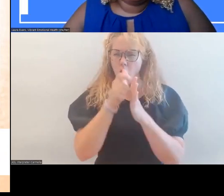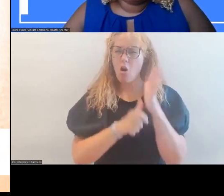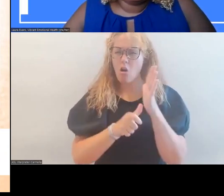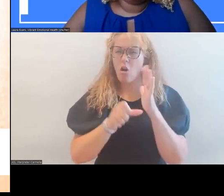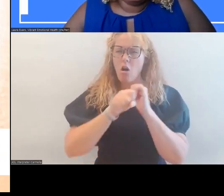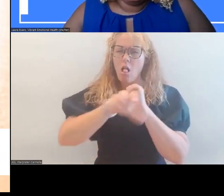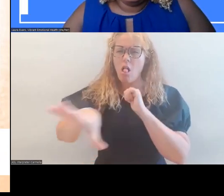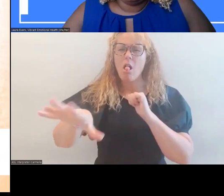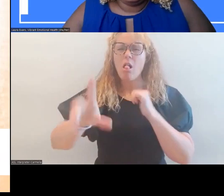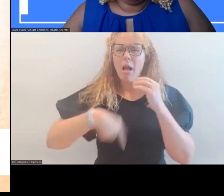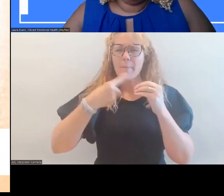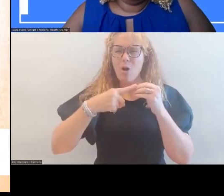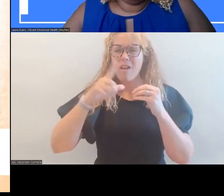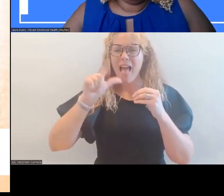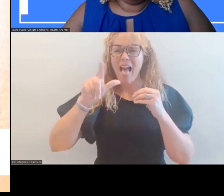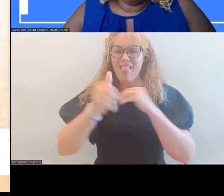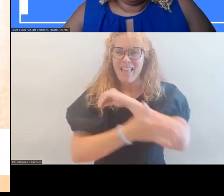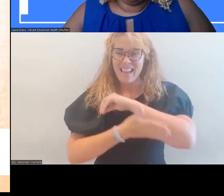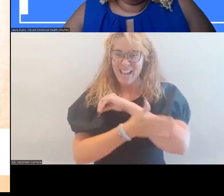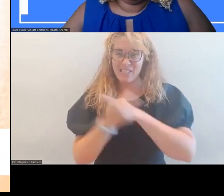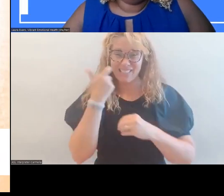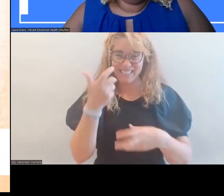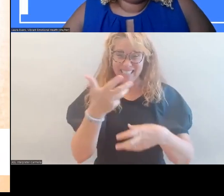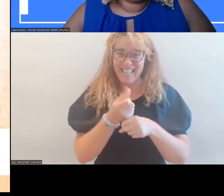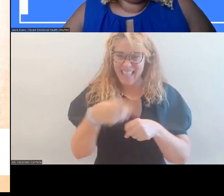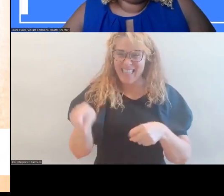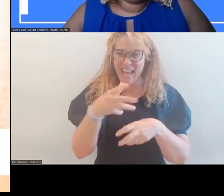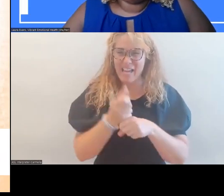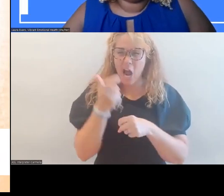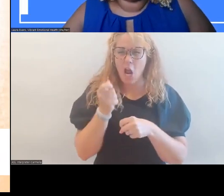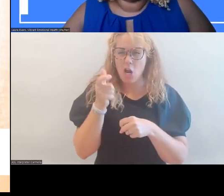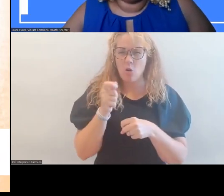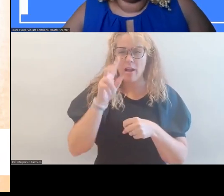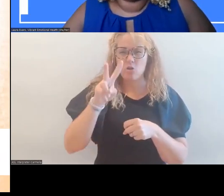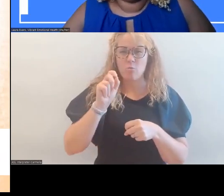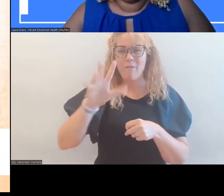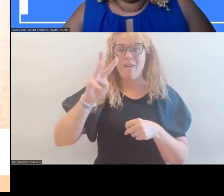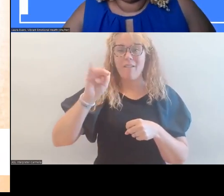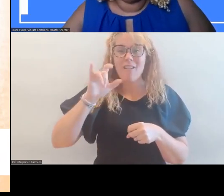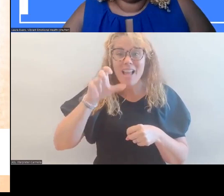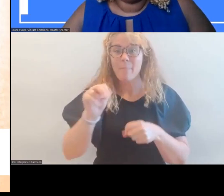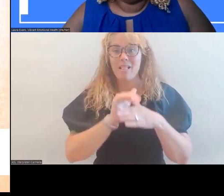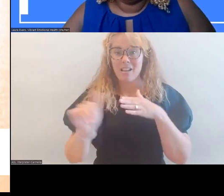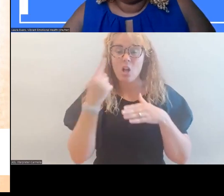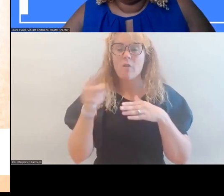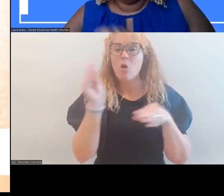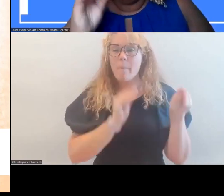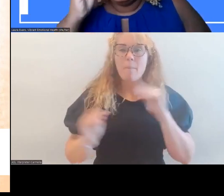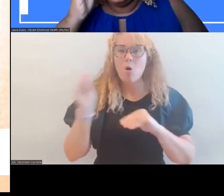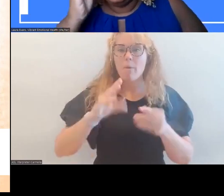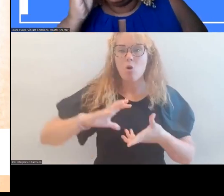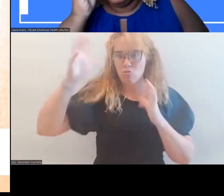LA County. They had recently received a grant, I believe it was $2.5 million for their mobile